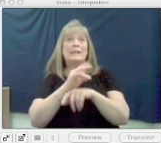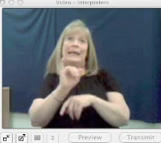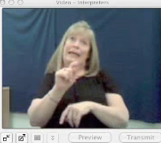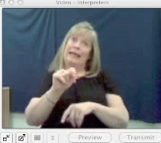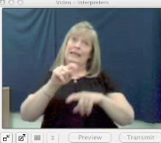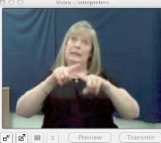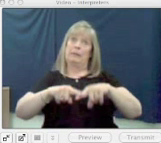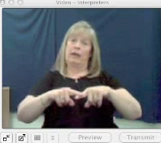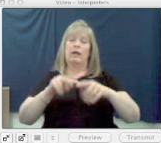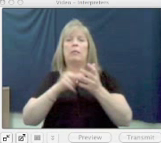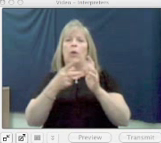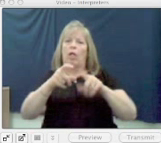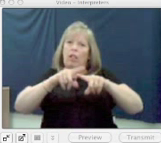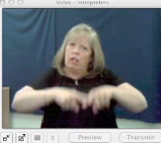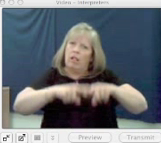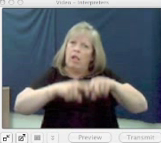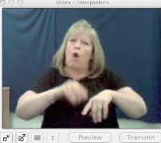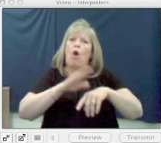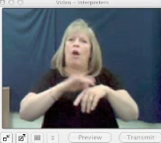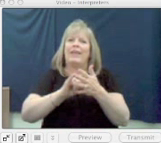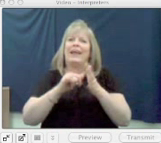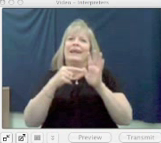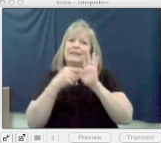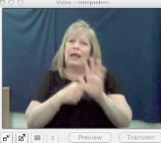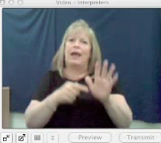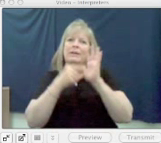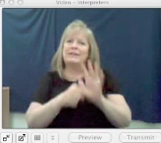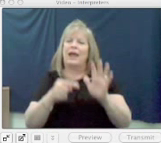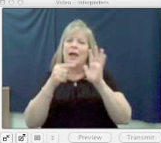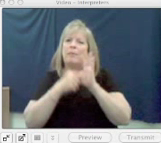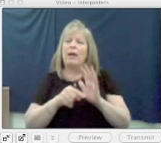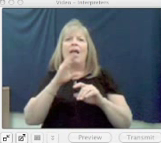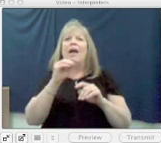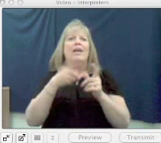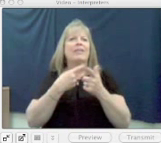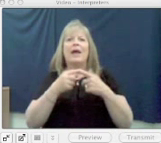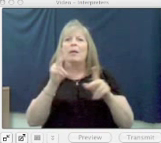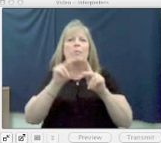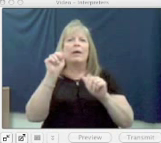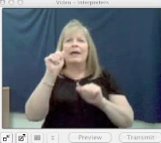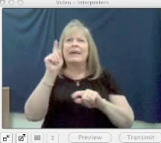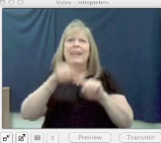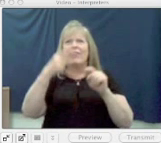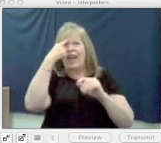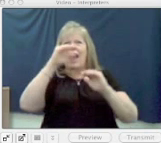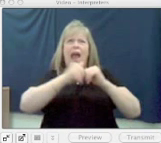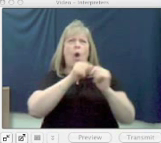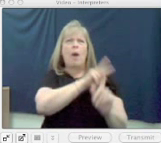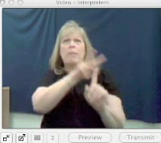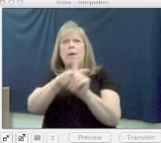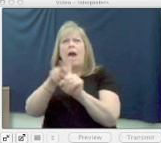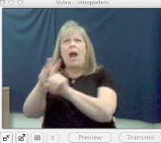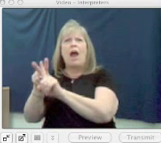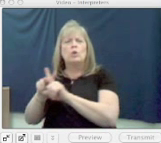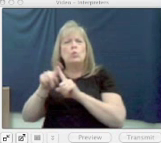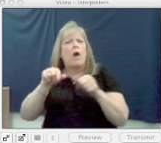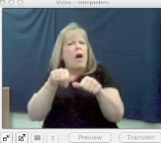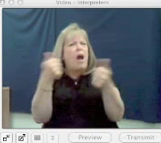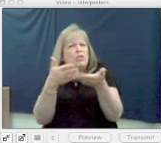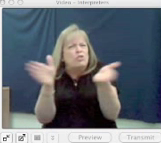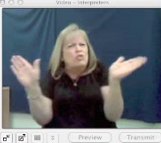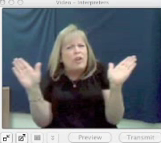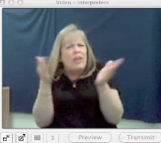impedes people's ability to generalize it outside of that given example if that structure doesn't exist, or at least